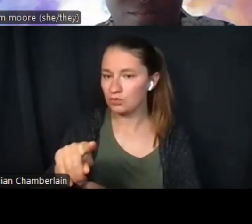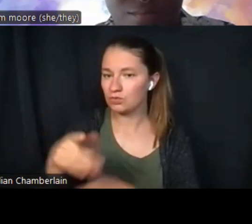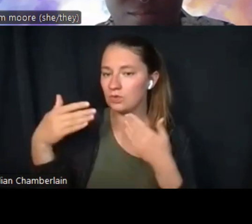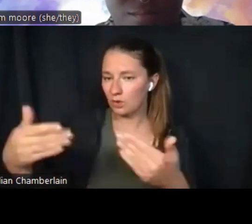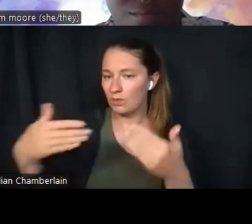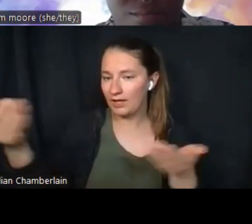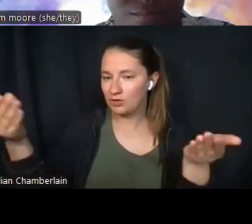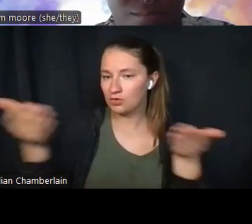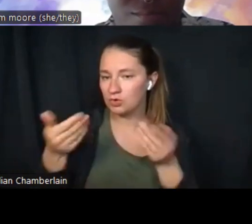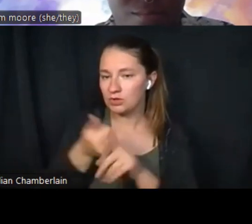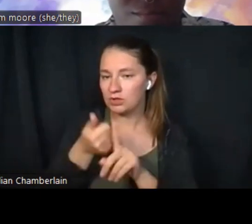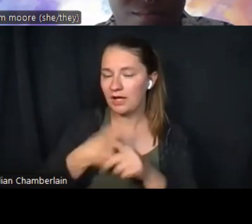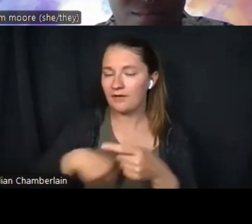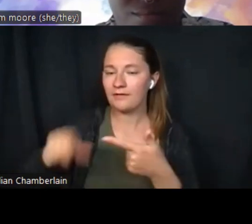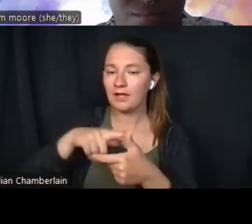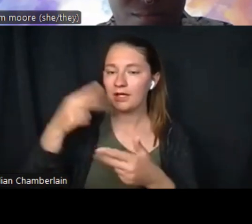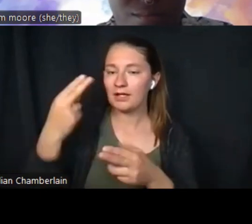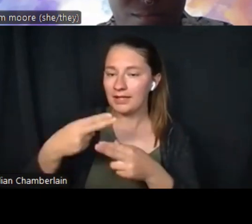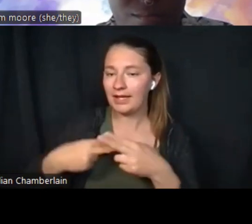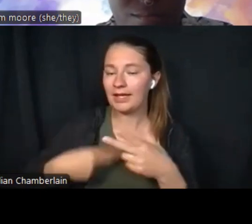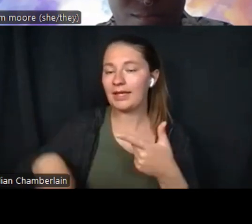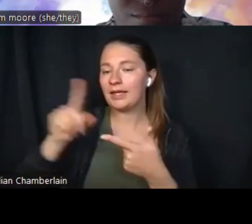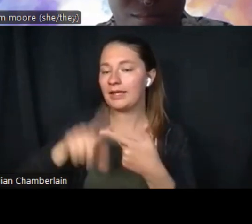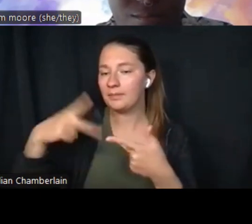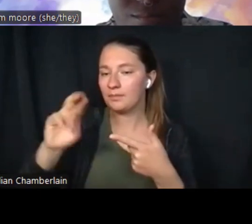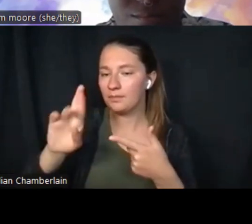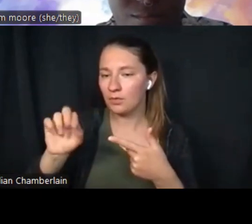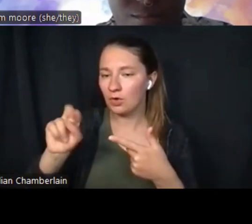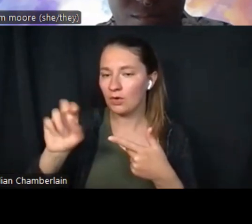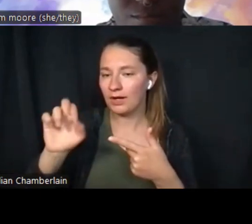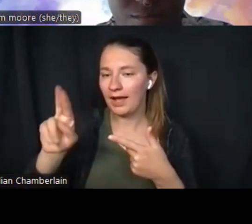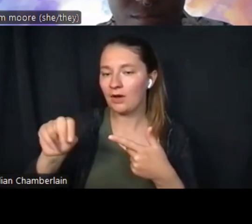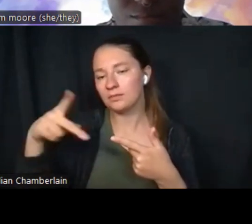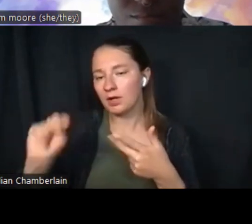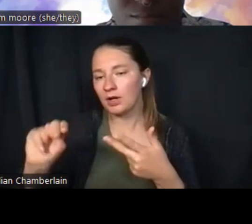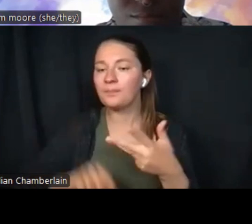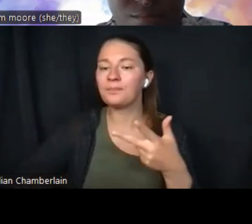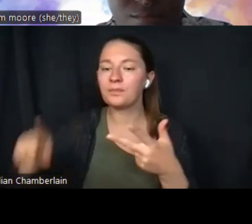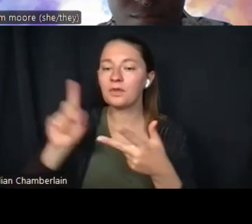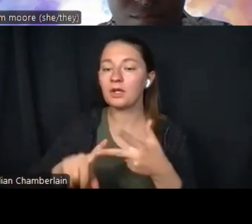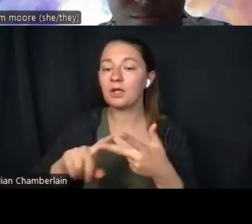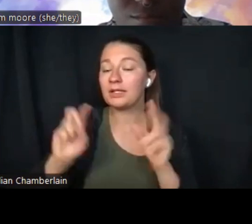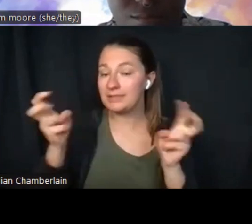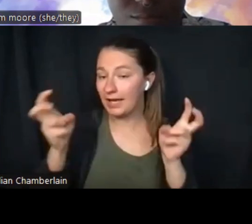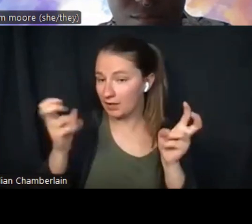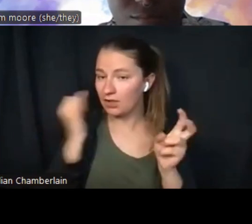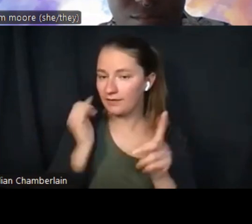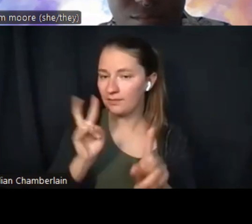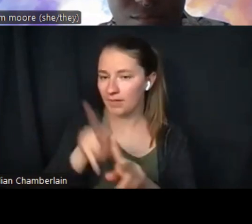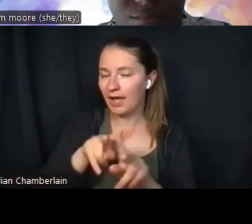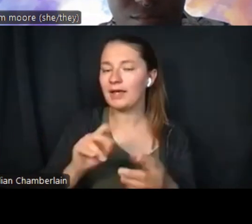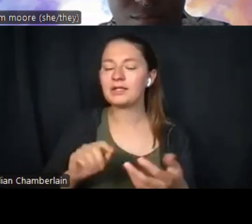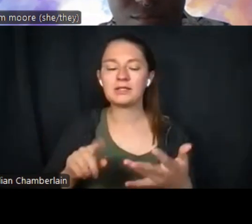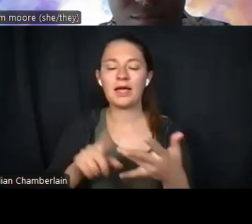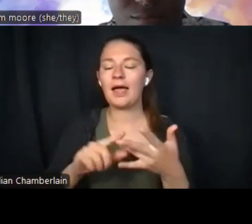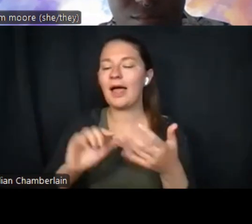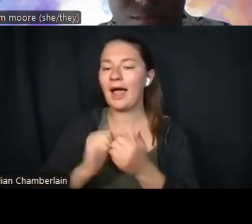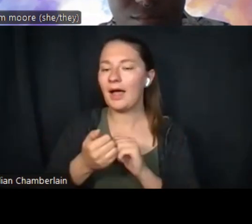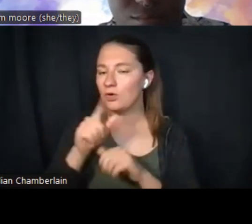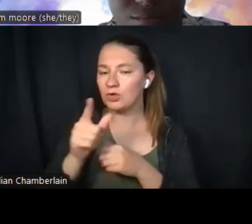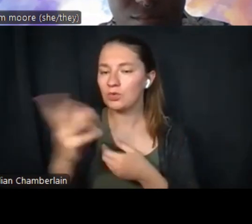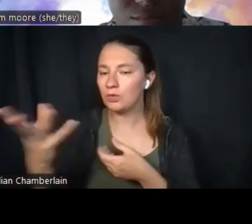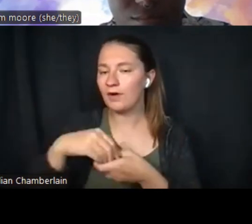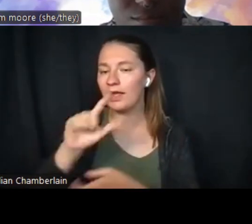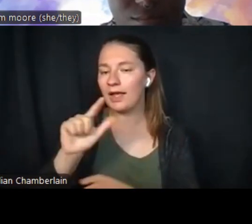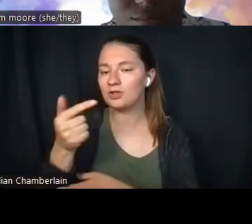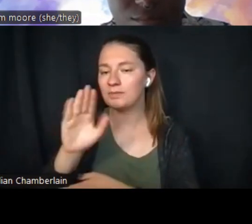yourself, name, pronouns, title, if applicable, and how you are involved with the LGBTQIA plus community. And